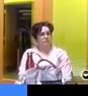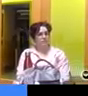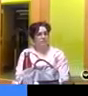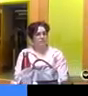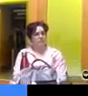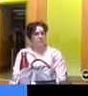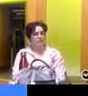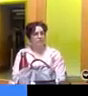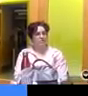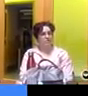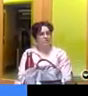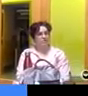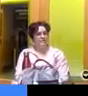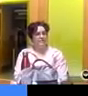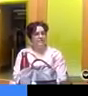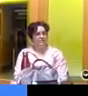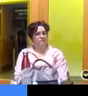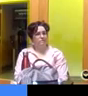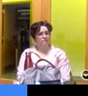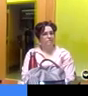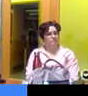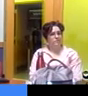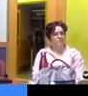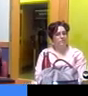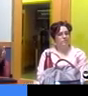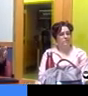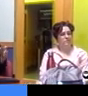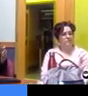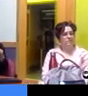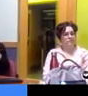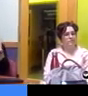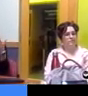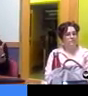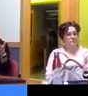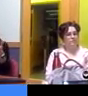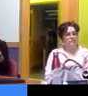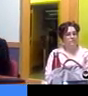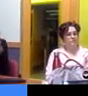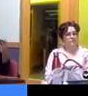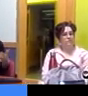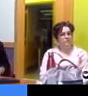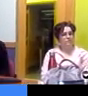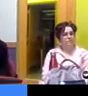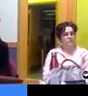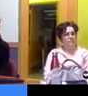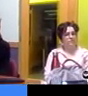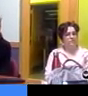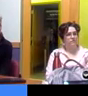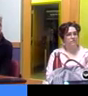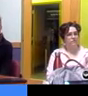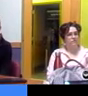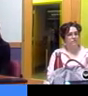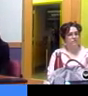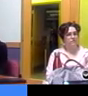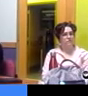You know, and I'm not saying this necessarily to take away like power from a patient, but maybe to give the patient the reassurance that nobody else will be doing that